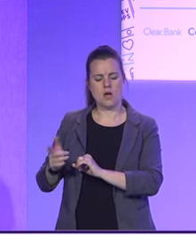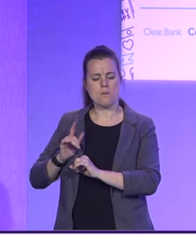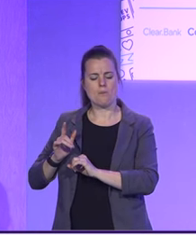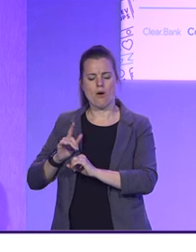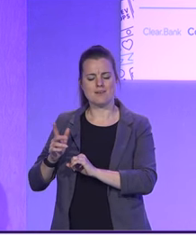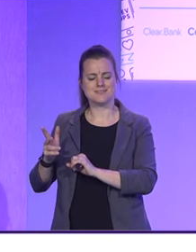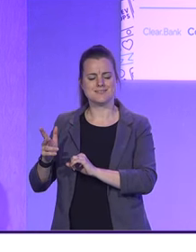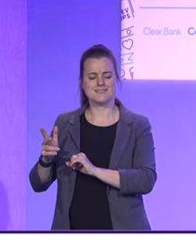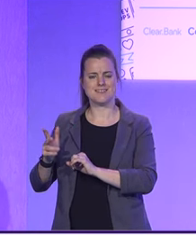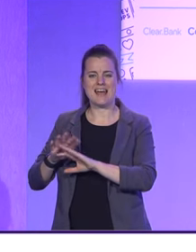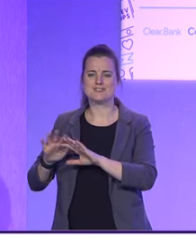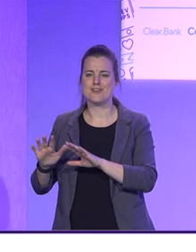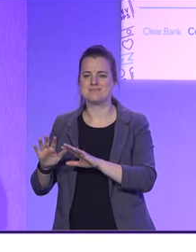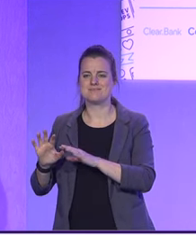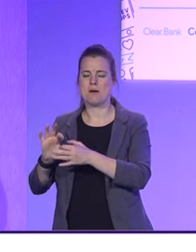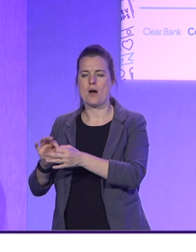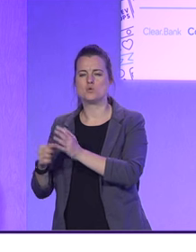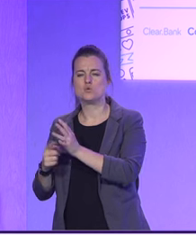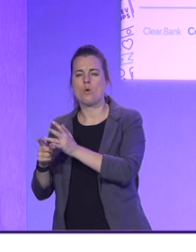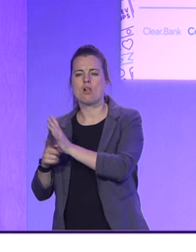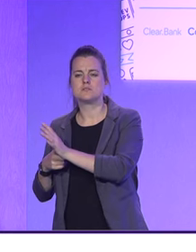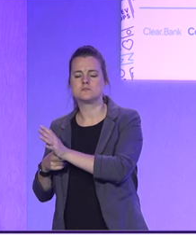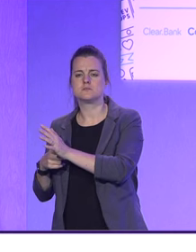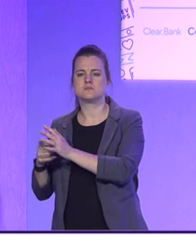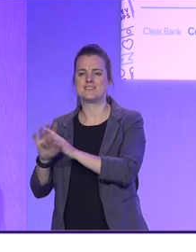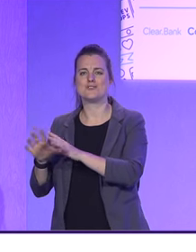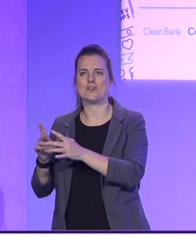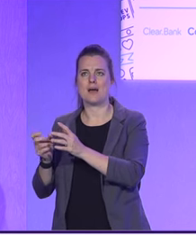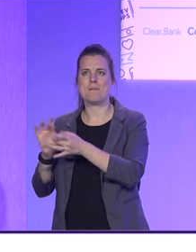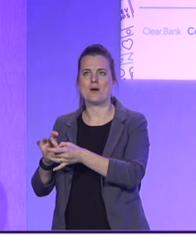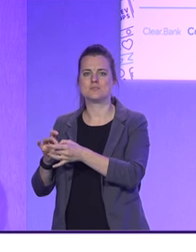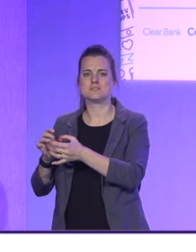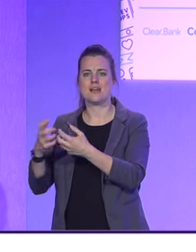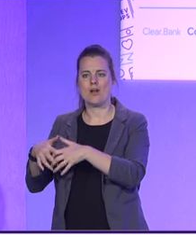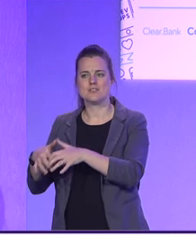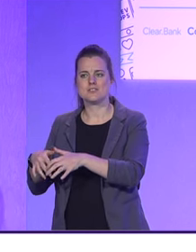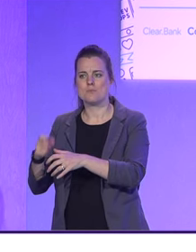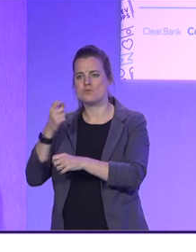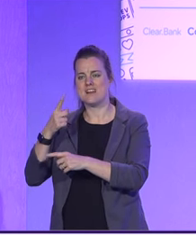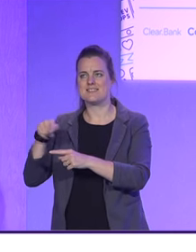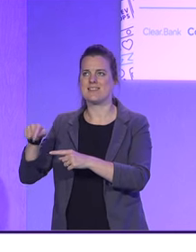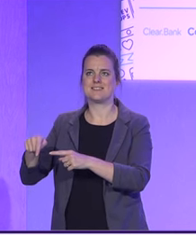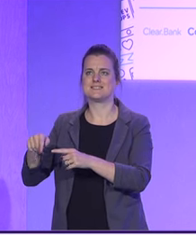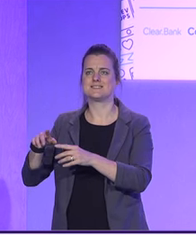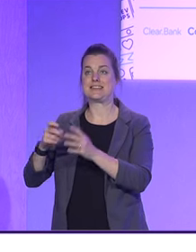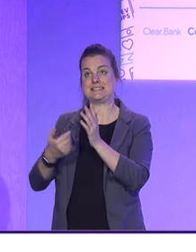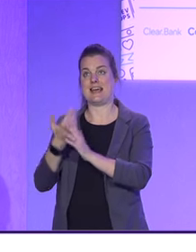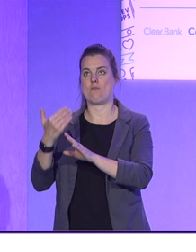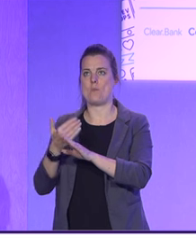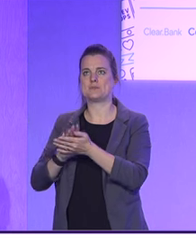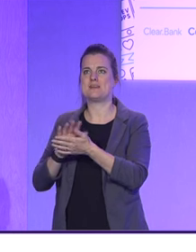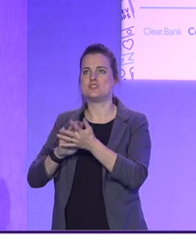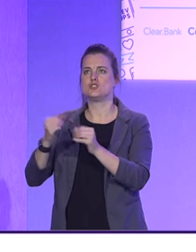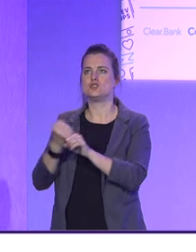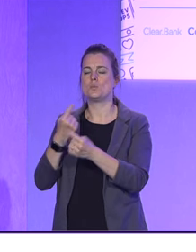it's not about technology, it's about doing things in another way. So basically we have a department who is DevOps, we ask them, okay, you have to do